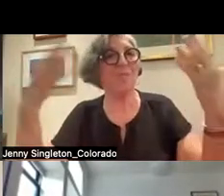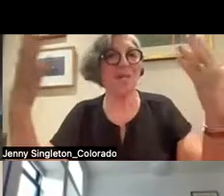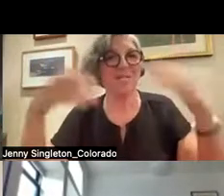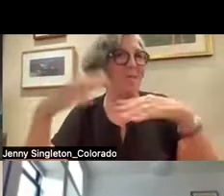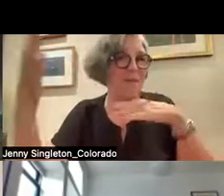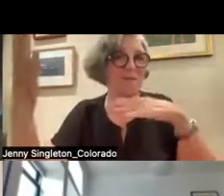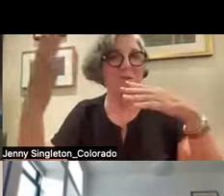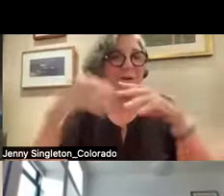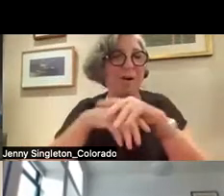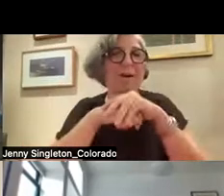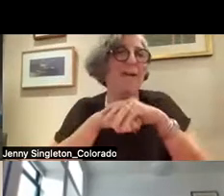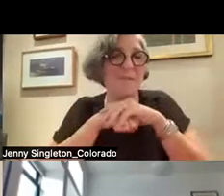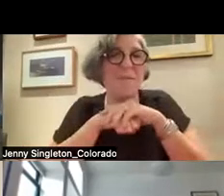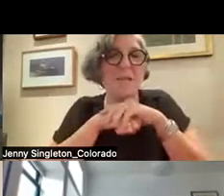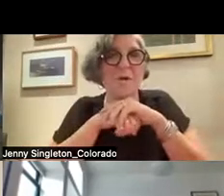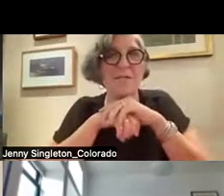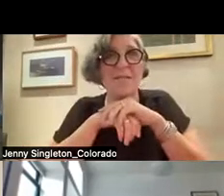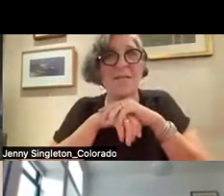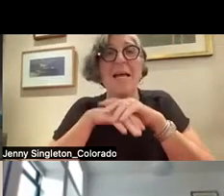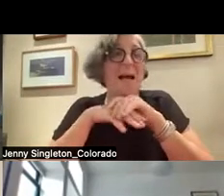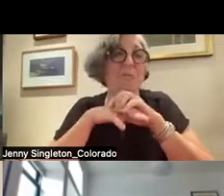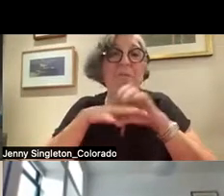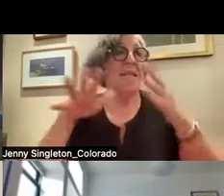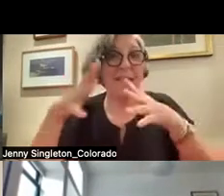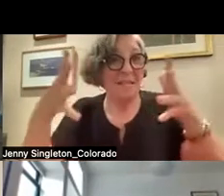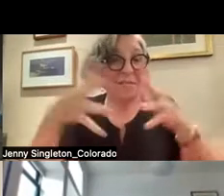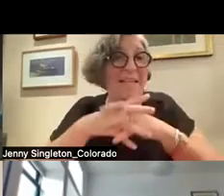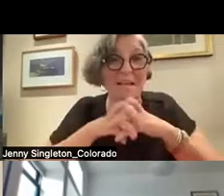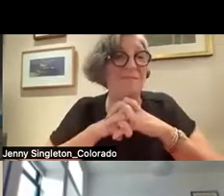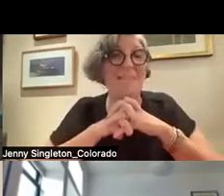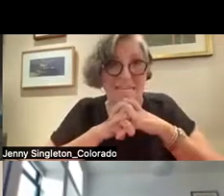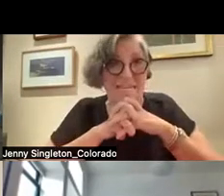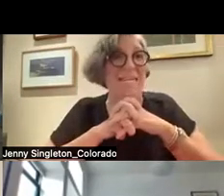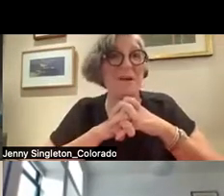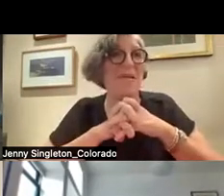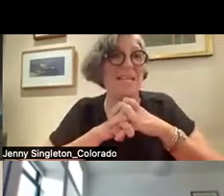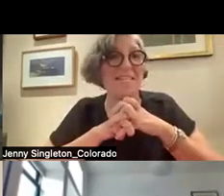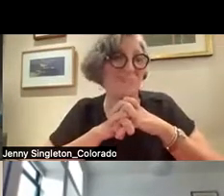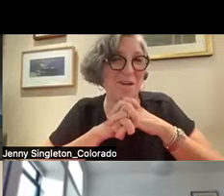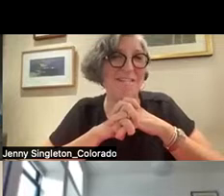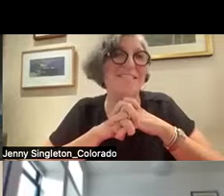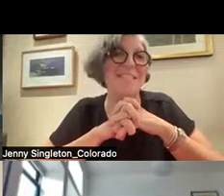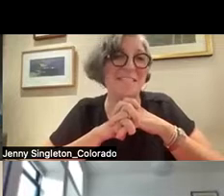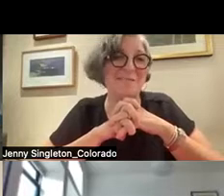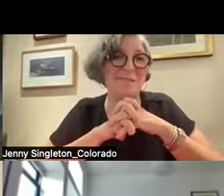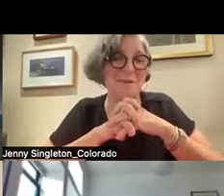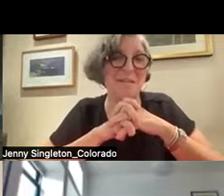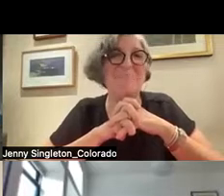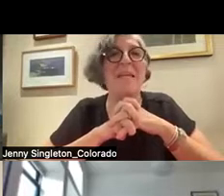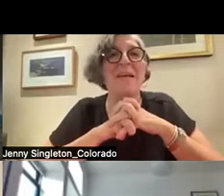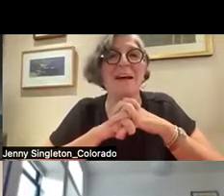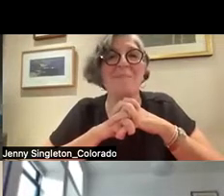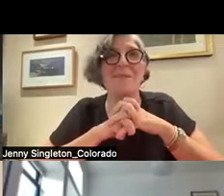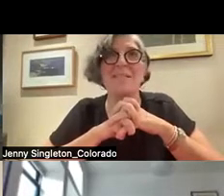a protective factor for something like Parkinson's. I will say that I definitely have seen and know cases of Parkinson's in the deaf